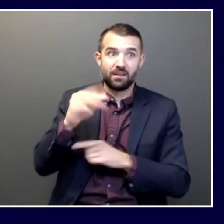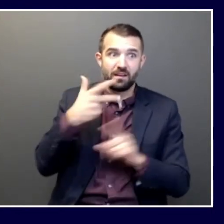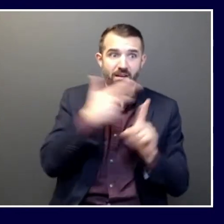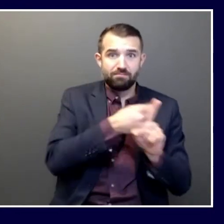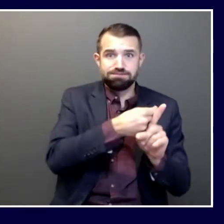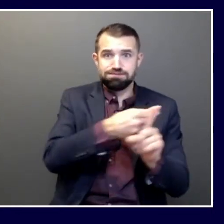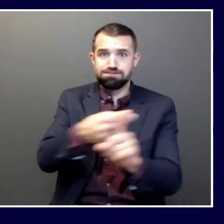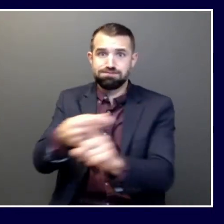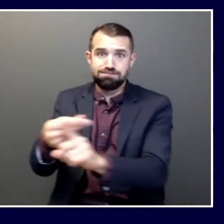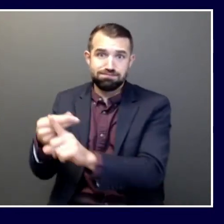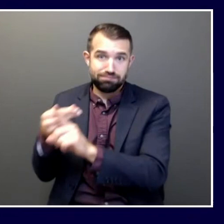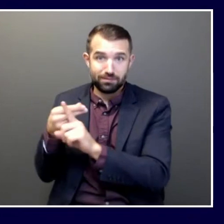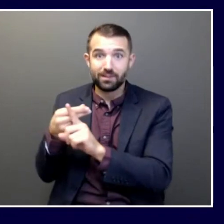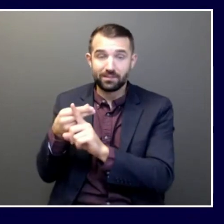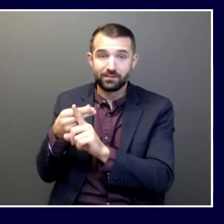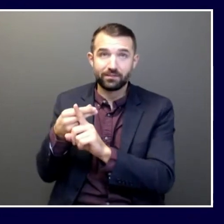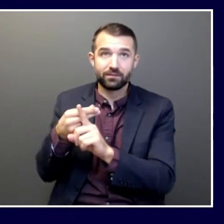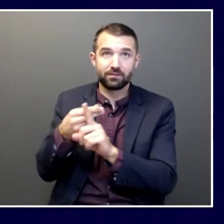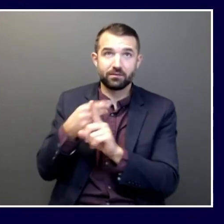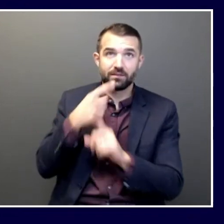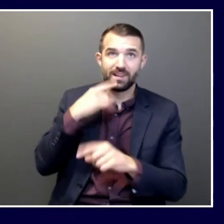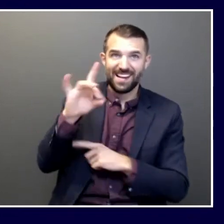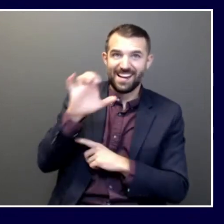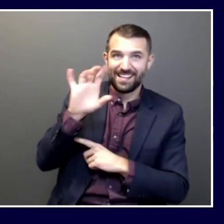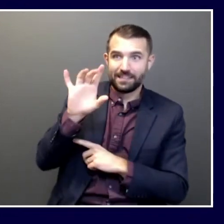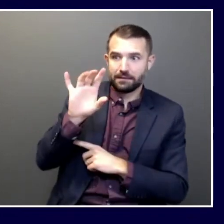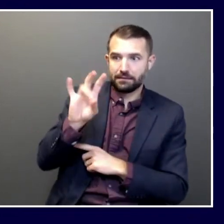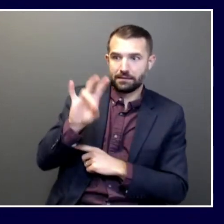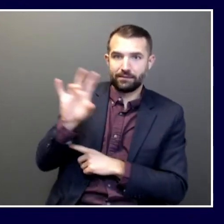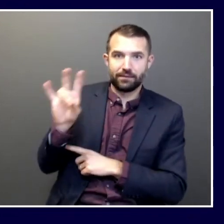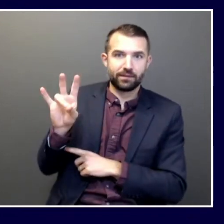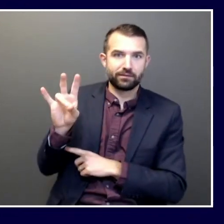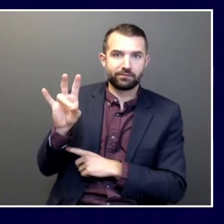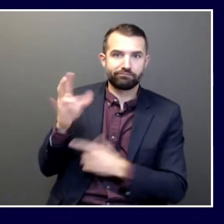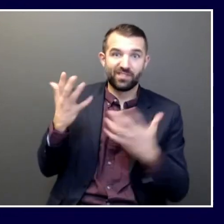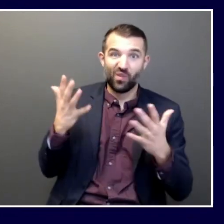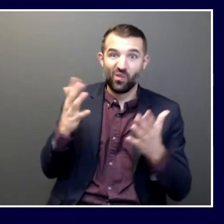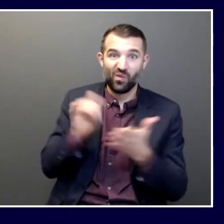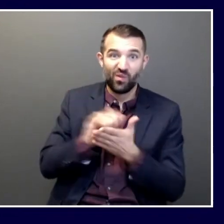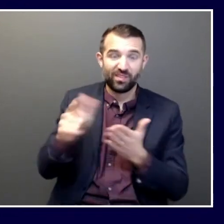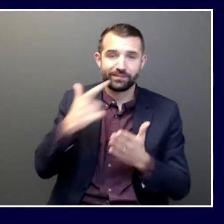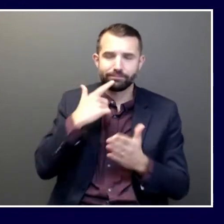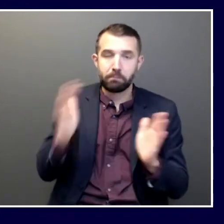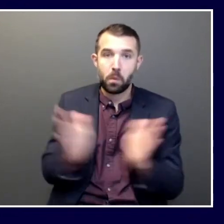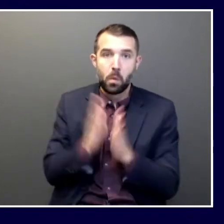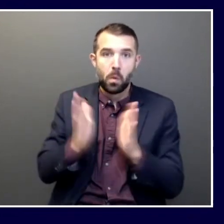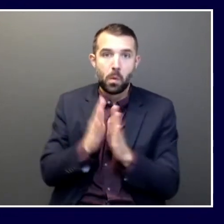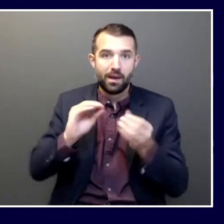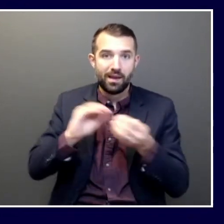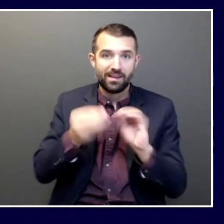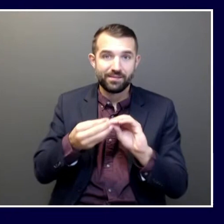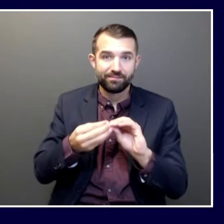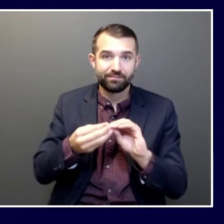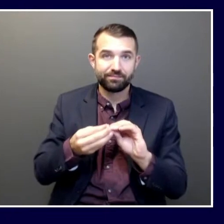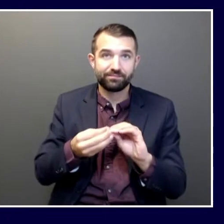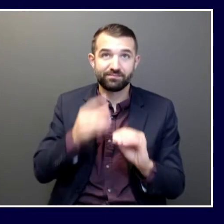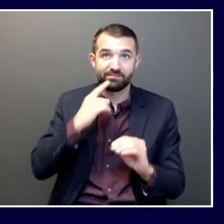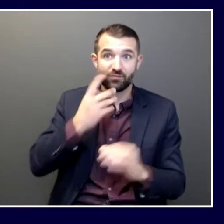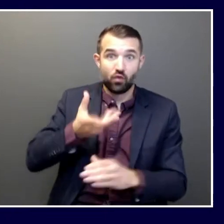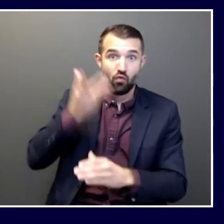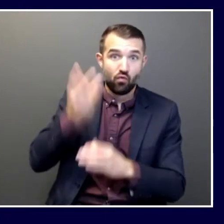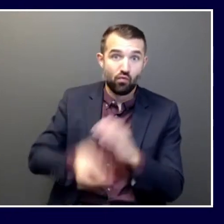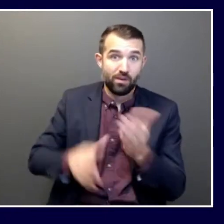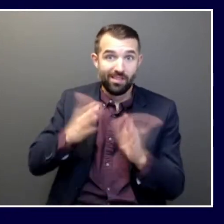86 million doses that have been administered. None of those individuals has died. And in a separate study,